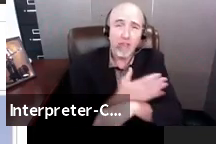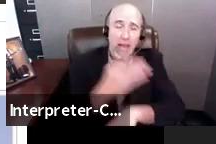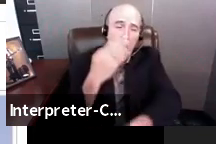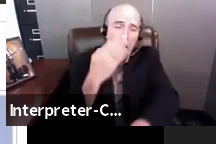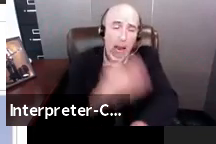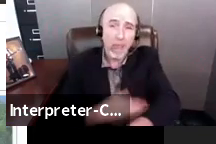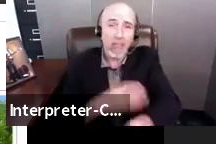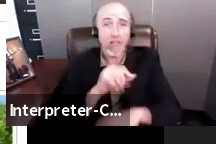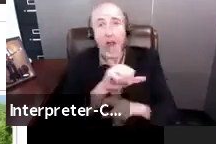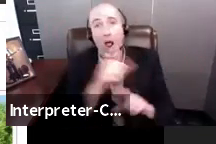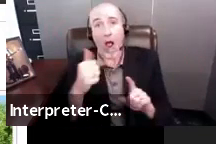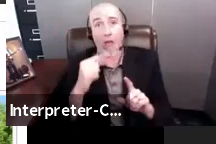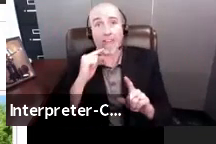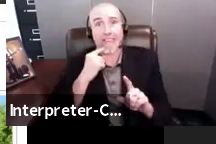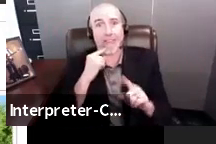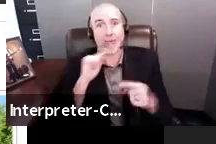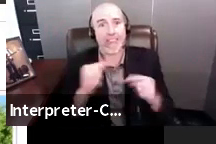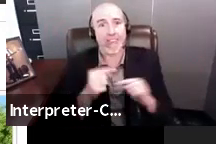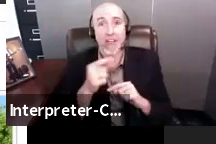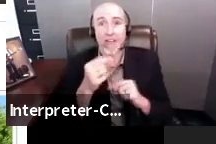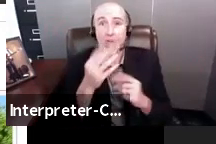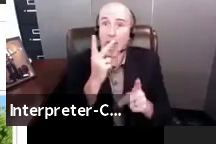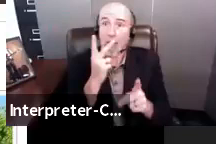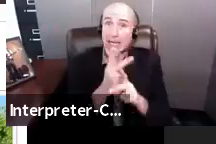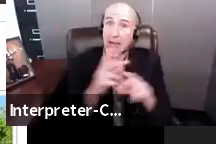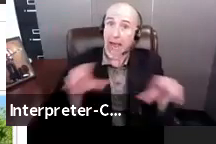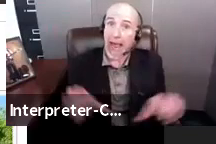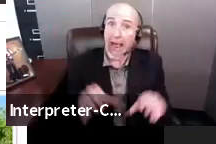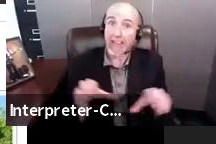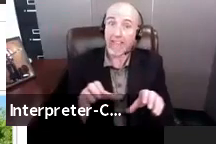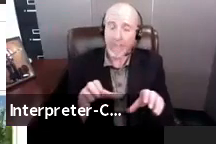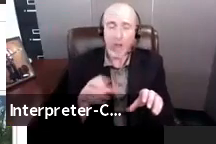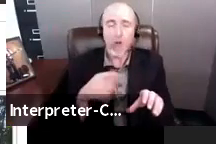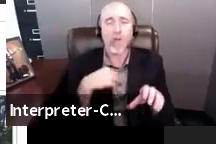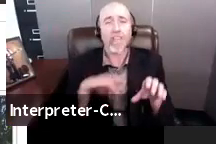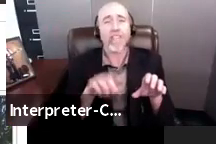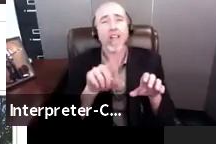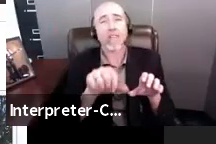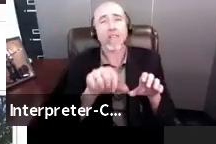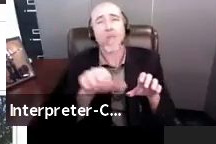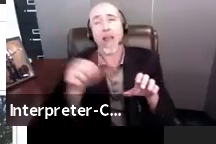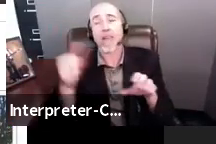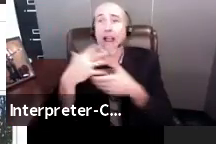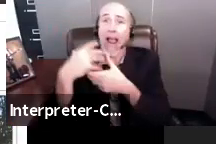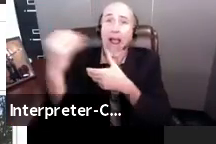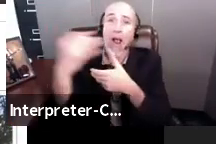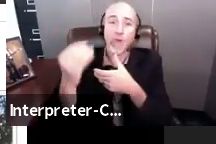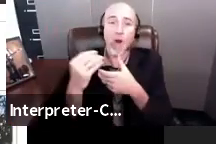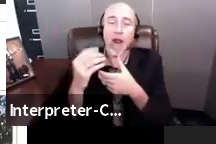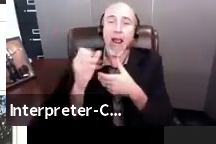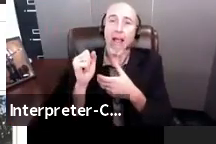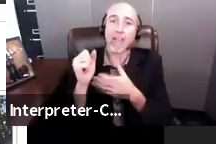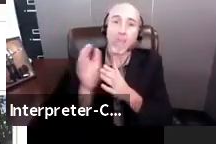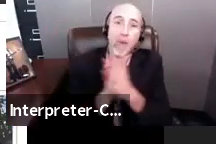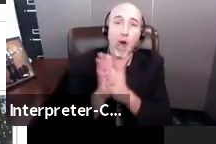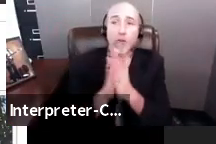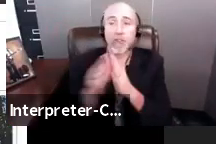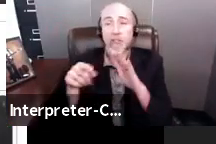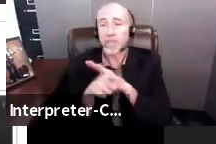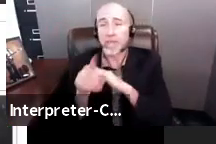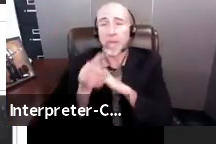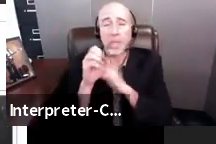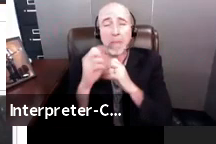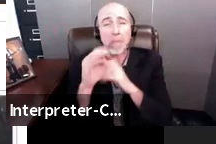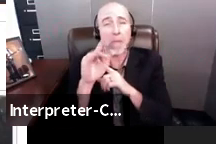traumatic injuries. If you want to stay active, you can always find something to do outdoors, at parks, along miles of connected